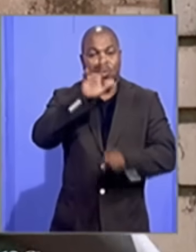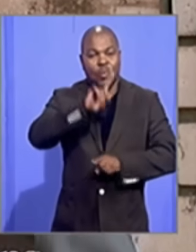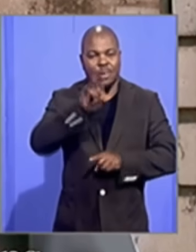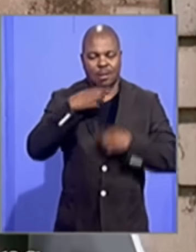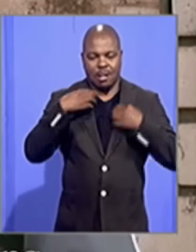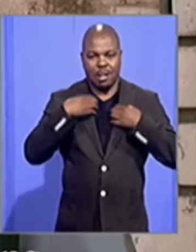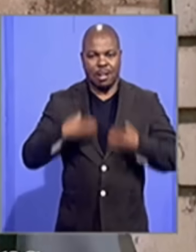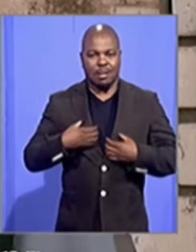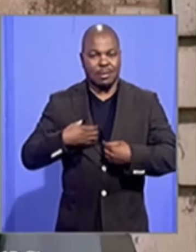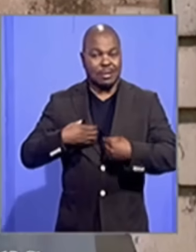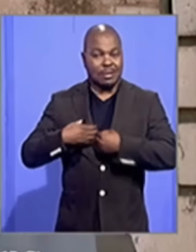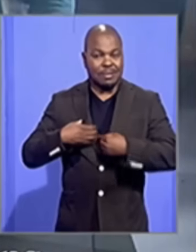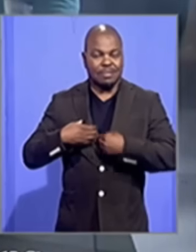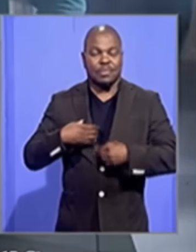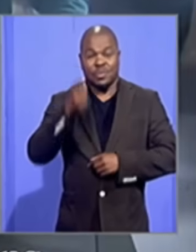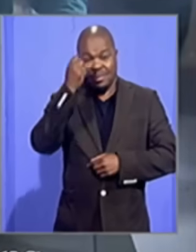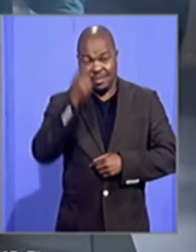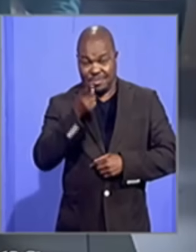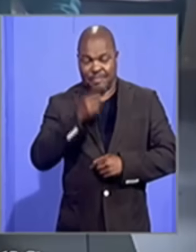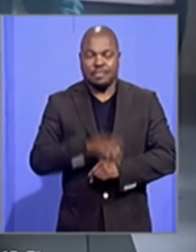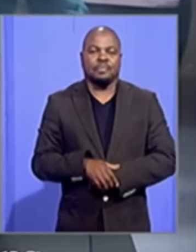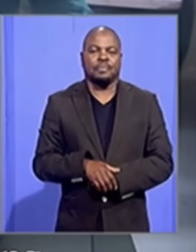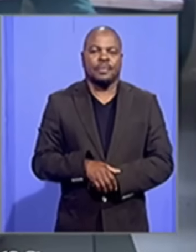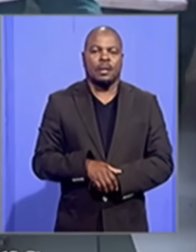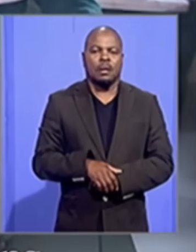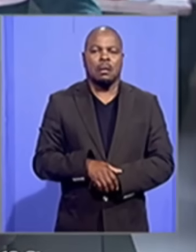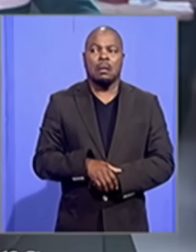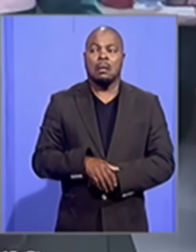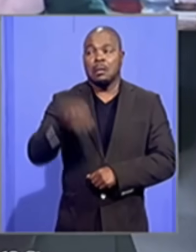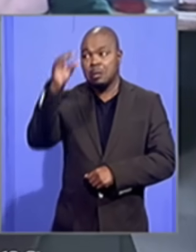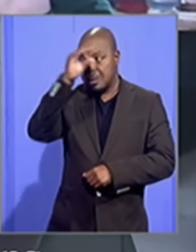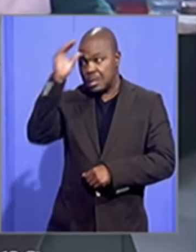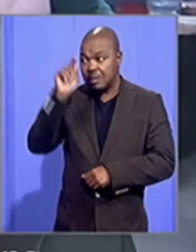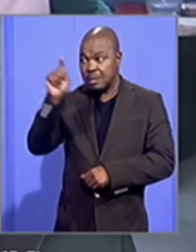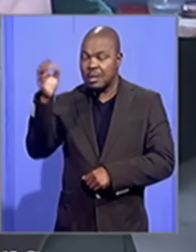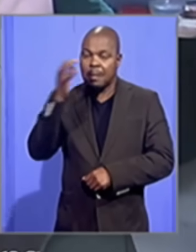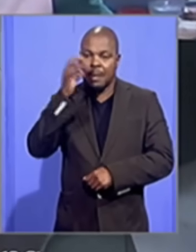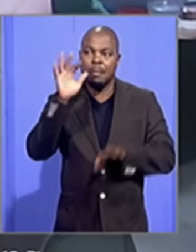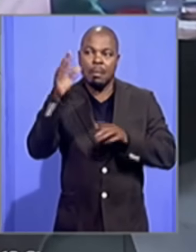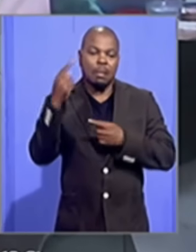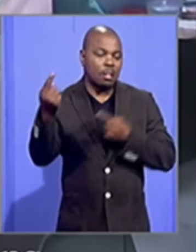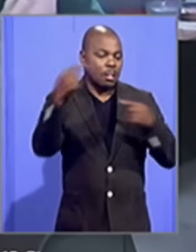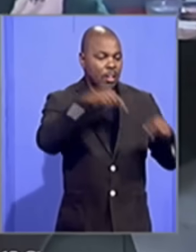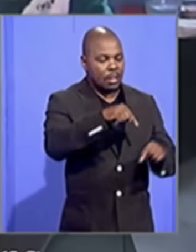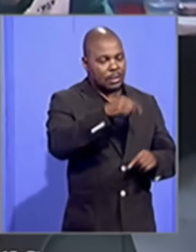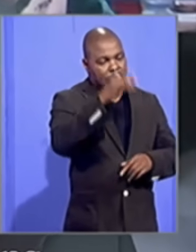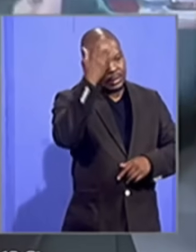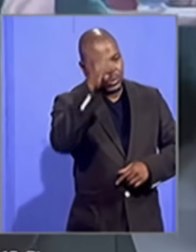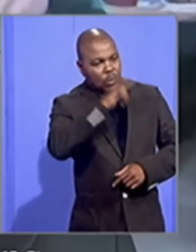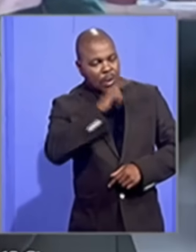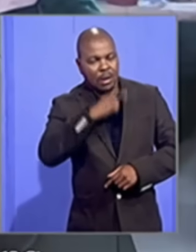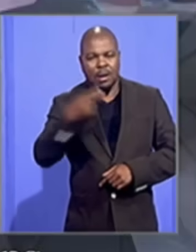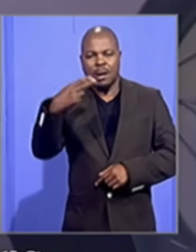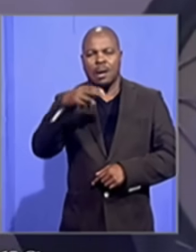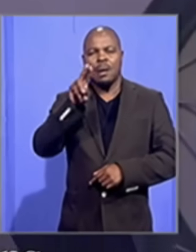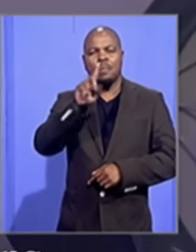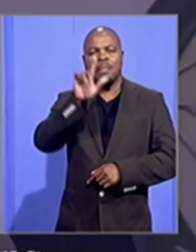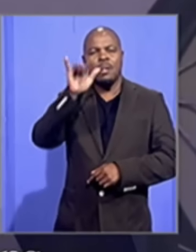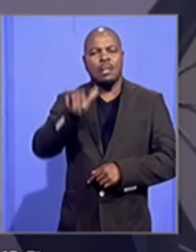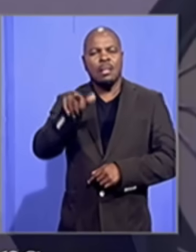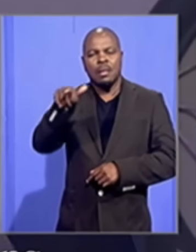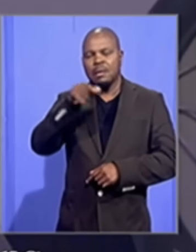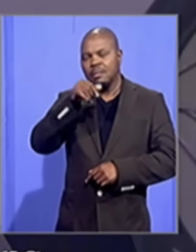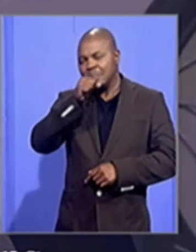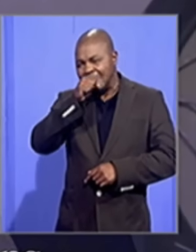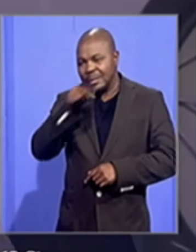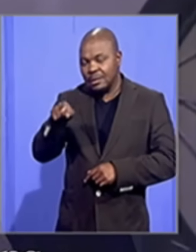So, Hotalam. Baoki Barabato, Bak and Angli Petty Kabaka, Lama Fu, Abakulenki Habli, Hangata, Haba